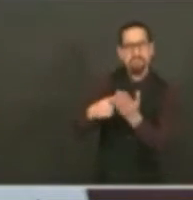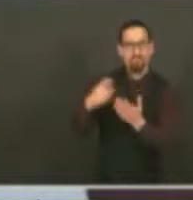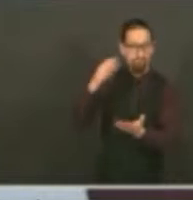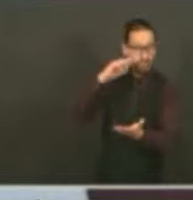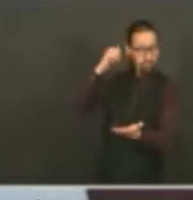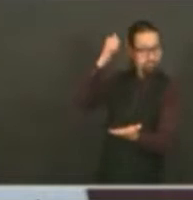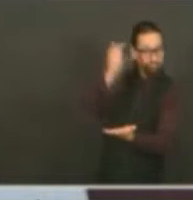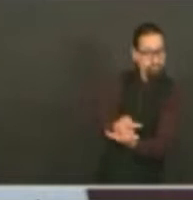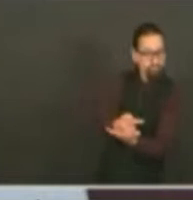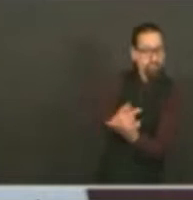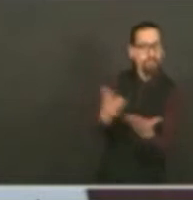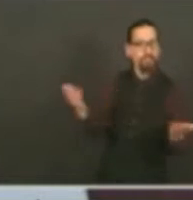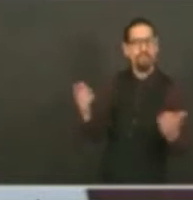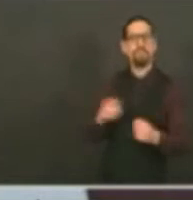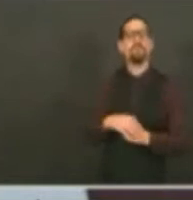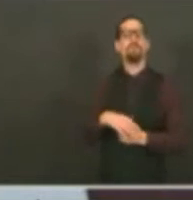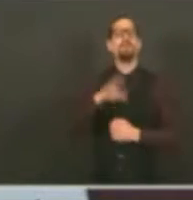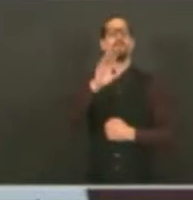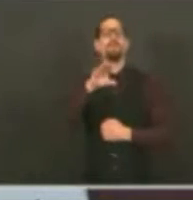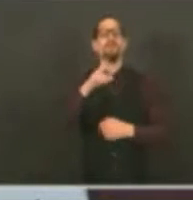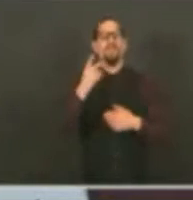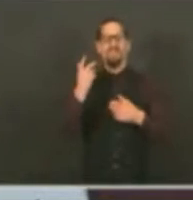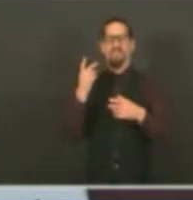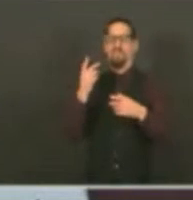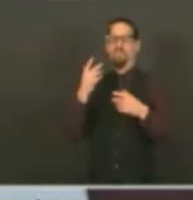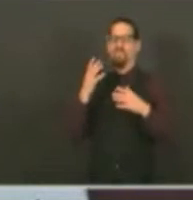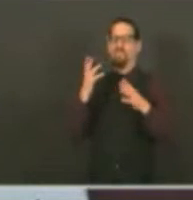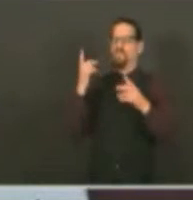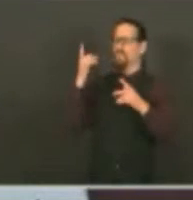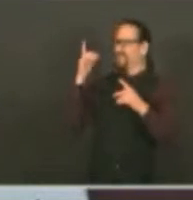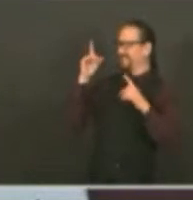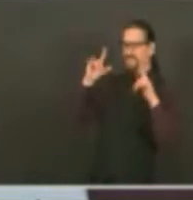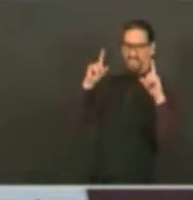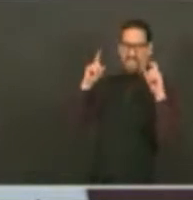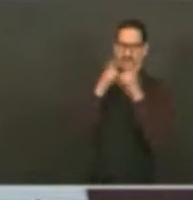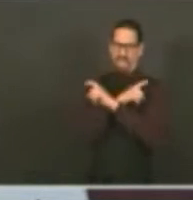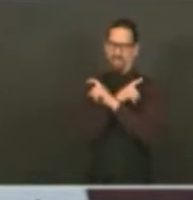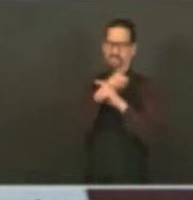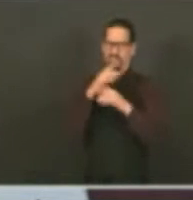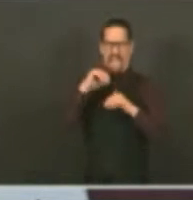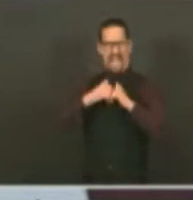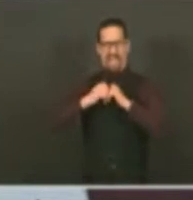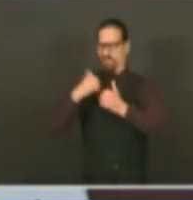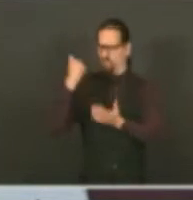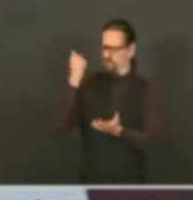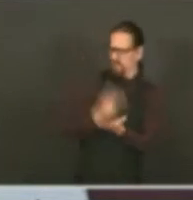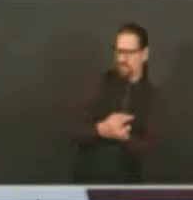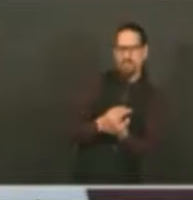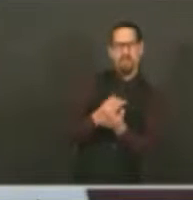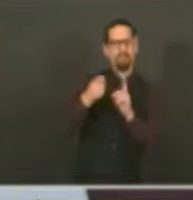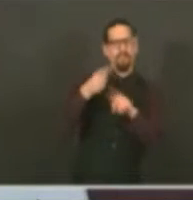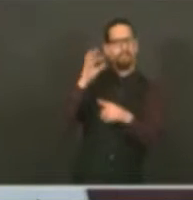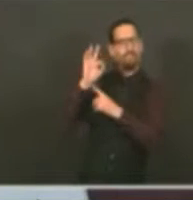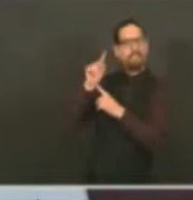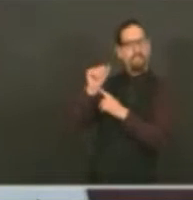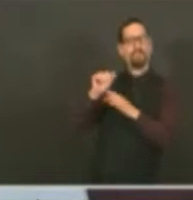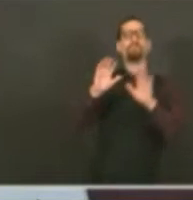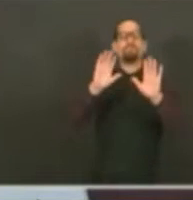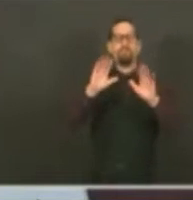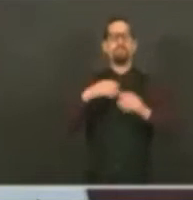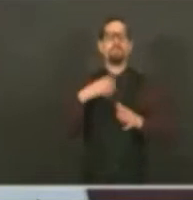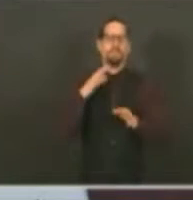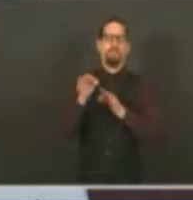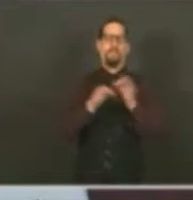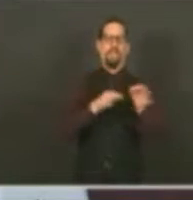bit complicated. So when the FDA is reviewing these vaccines, they essentially have a team of scientists, of doctors, of statisticians who